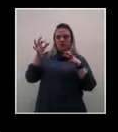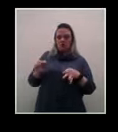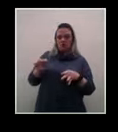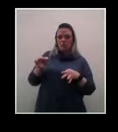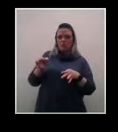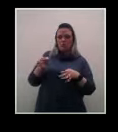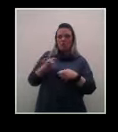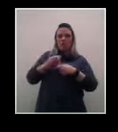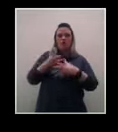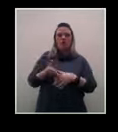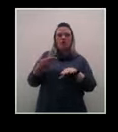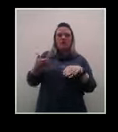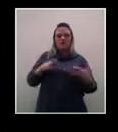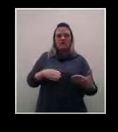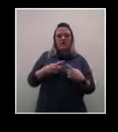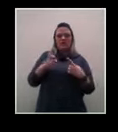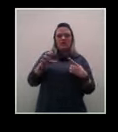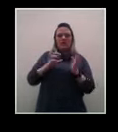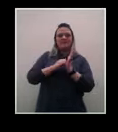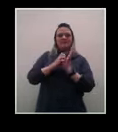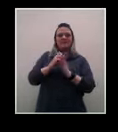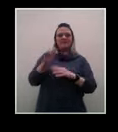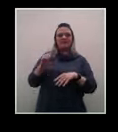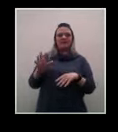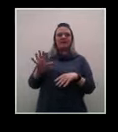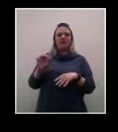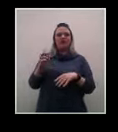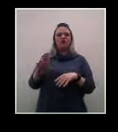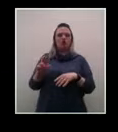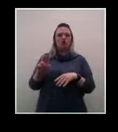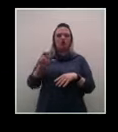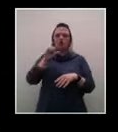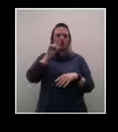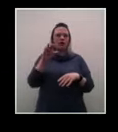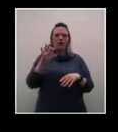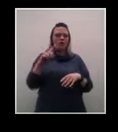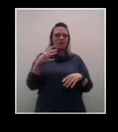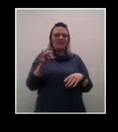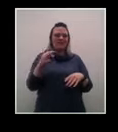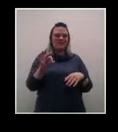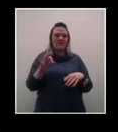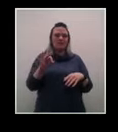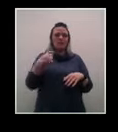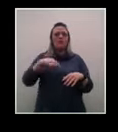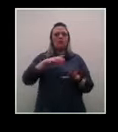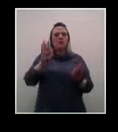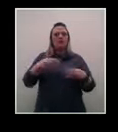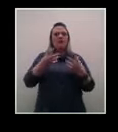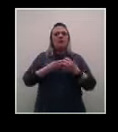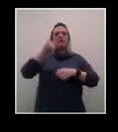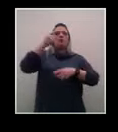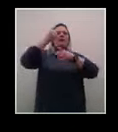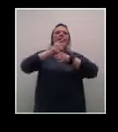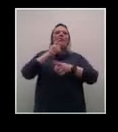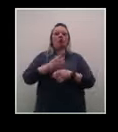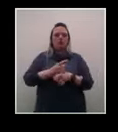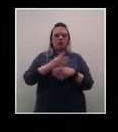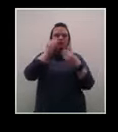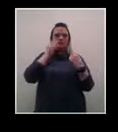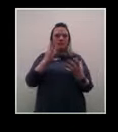from the late-stage cancer, not COVID-19. So we wanted to provide the most accurate information we could to the